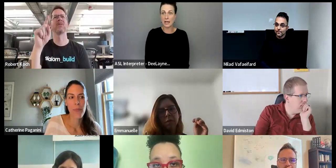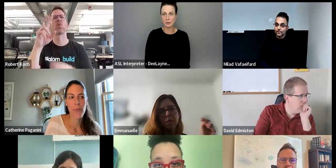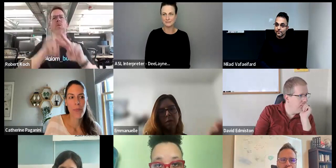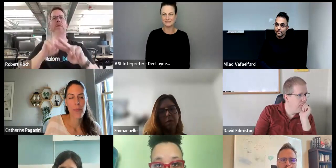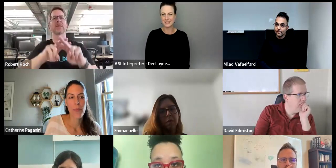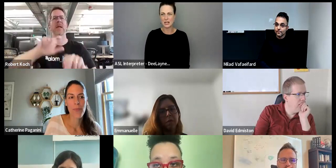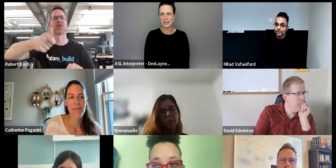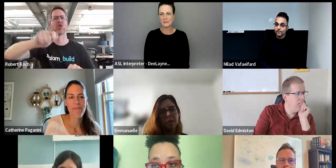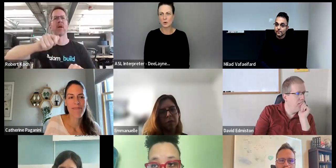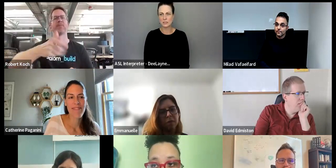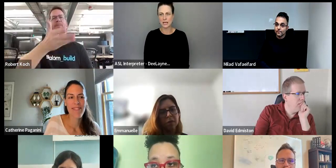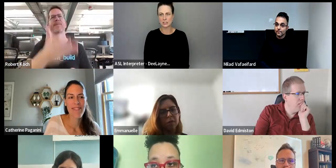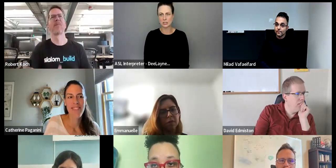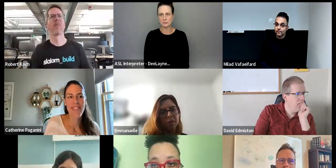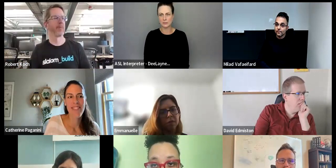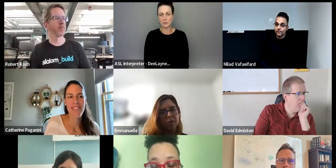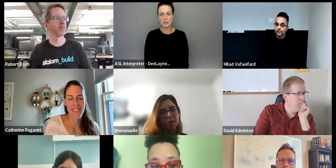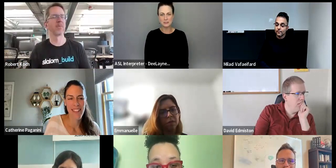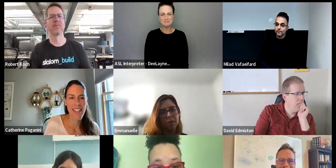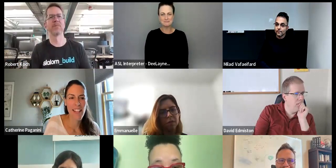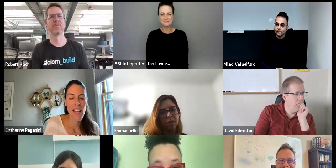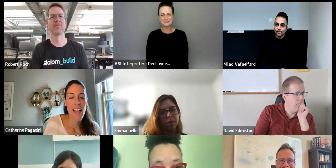And on to Catherine for the Slack channel